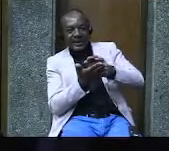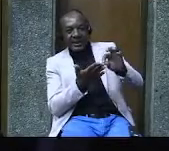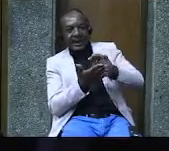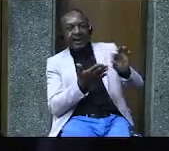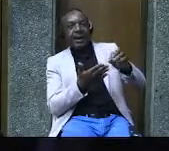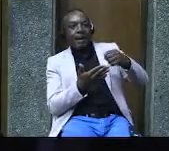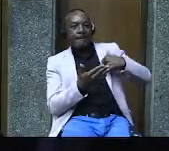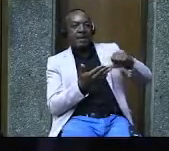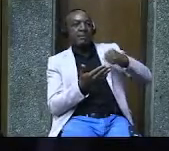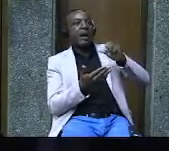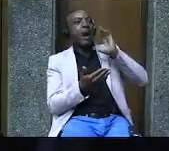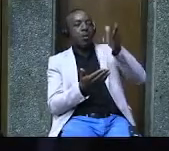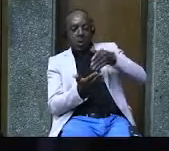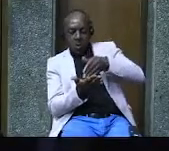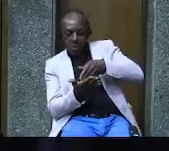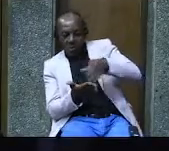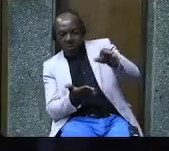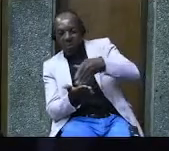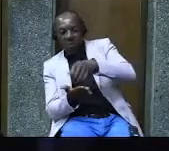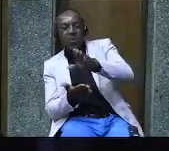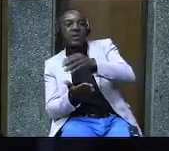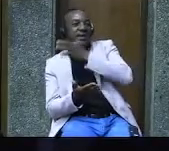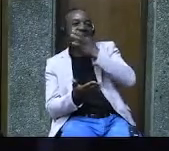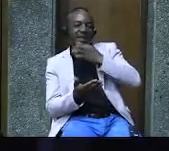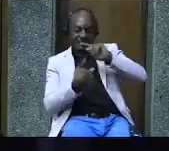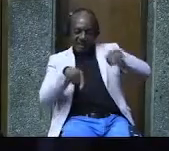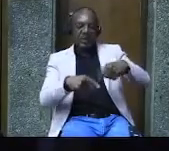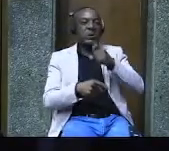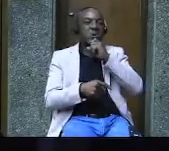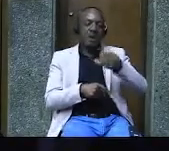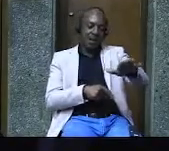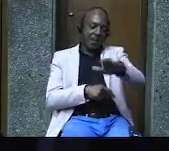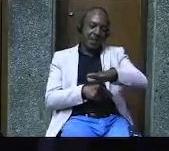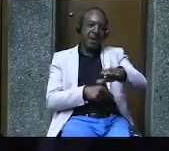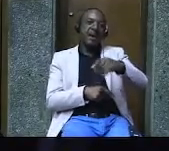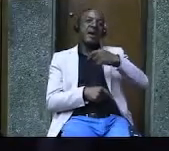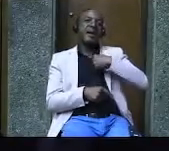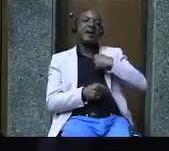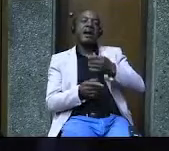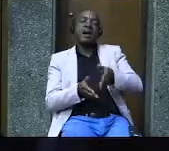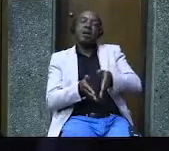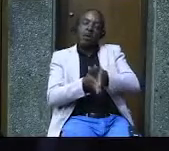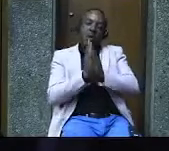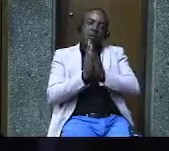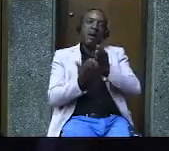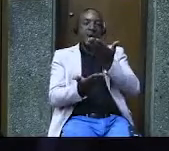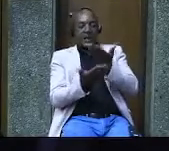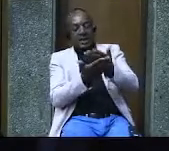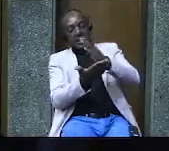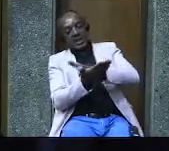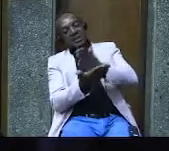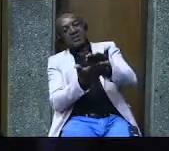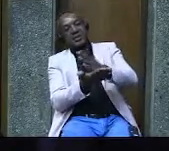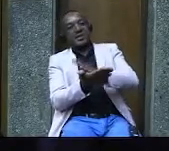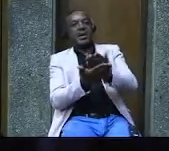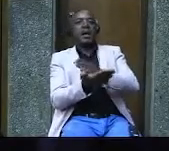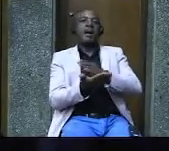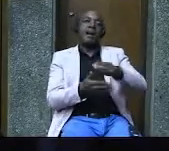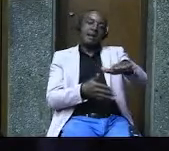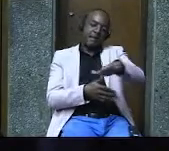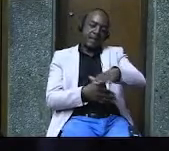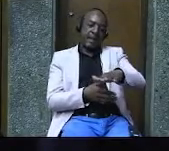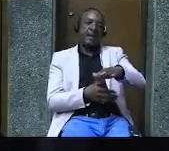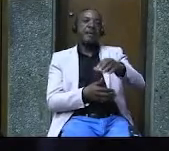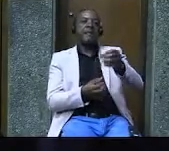ba se ka sebedisa diganga tseo. So re kopa re lokolelwe diganga re di occupy and re fiwe